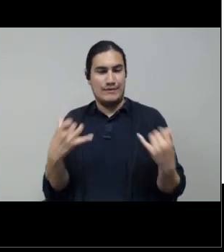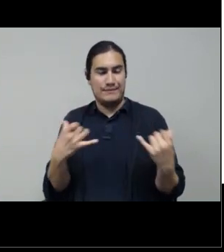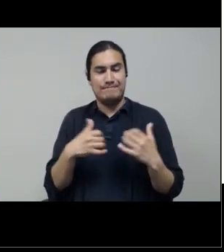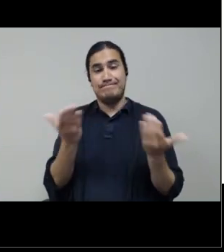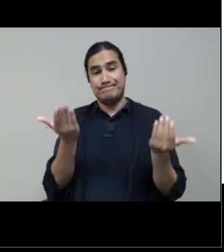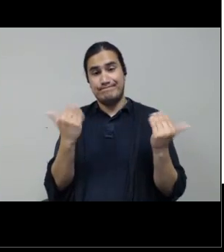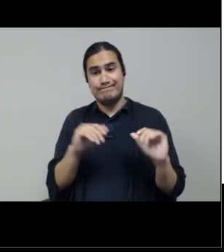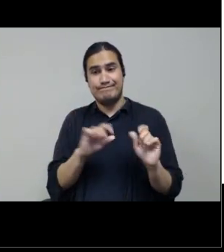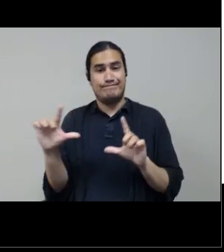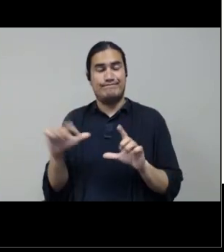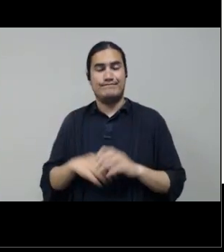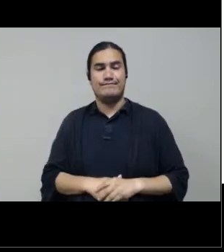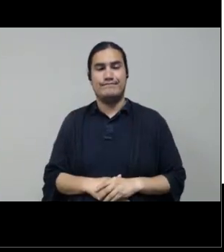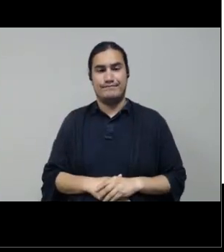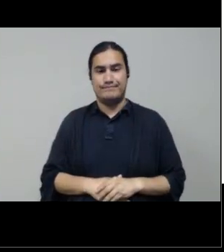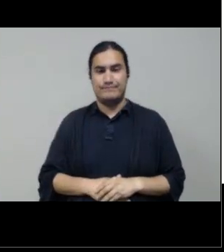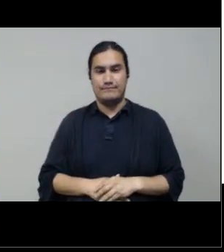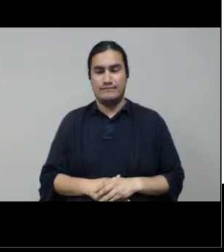please.